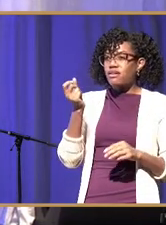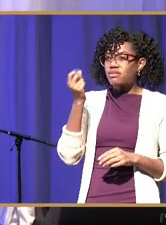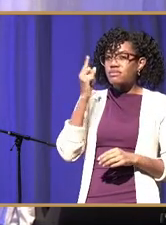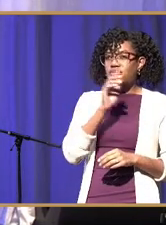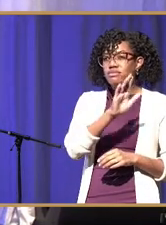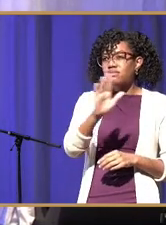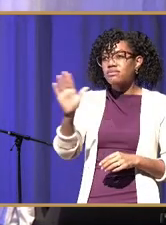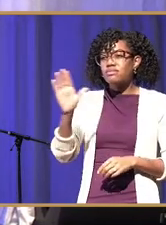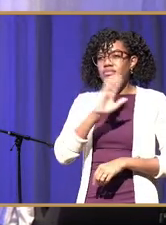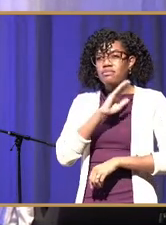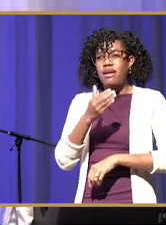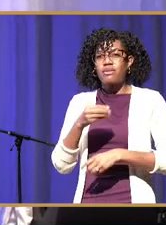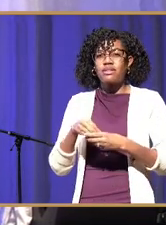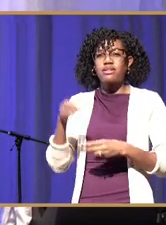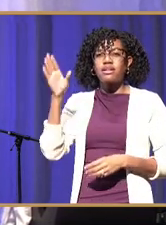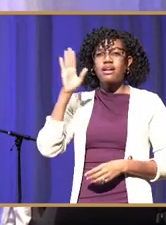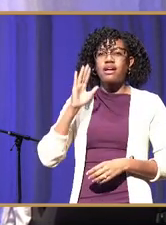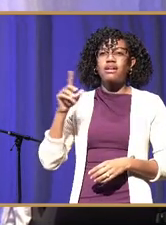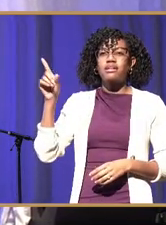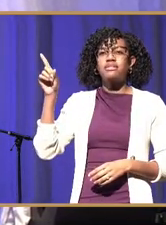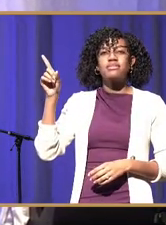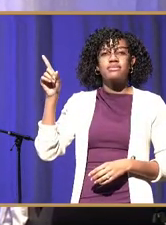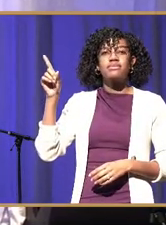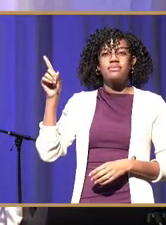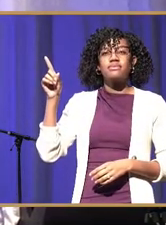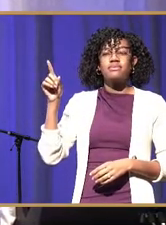their power in God.